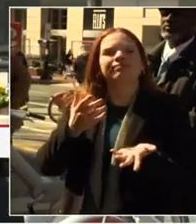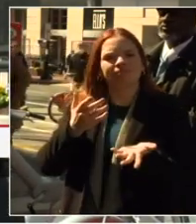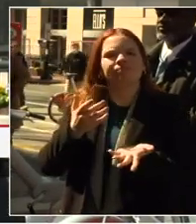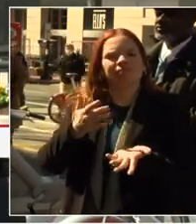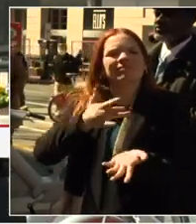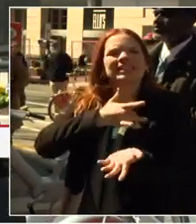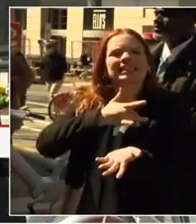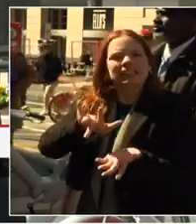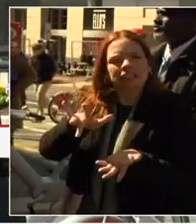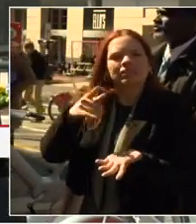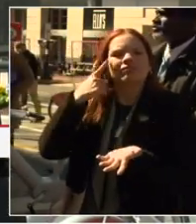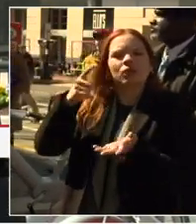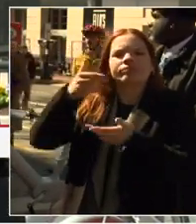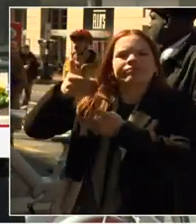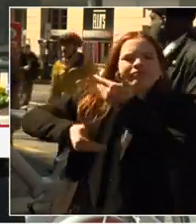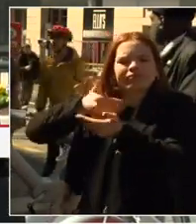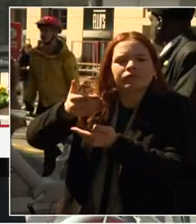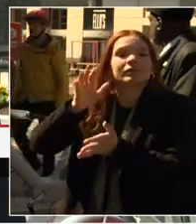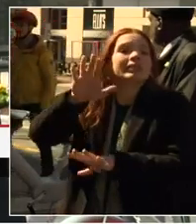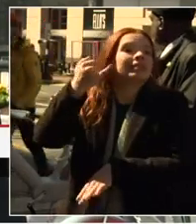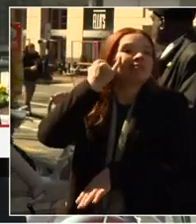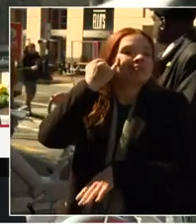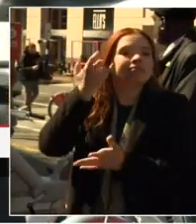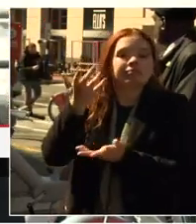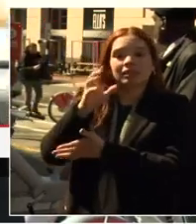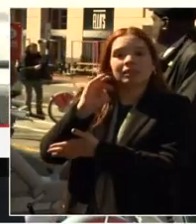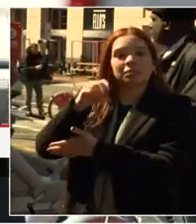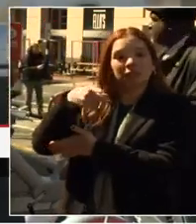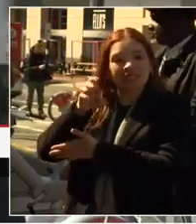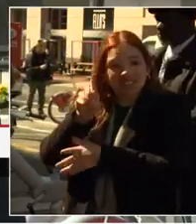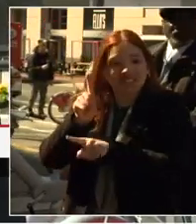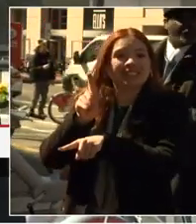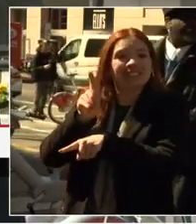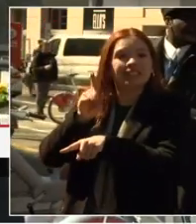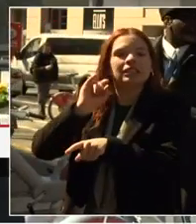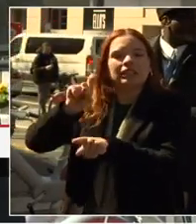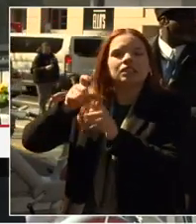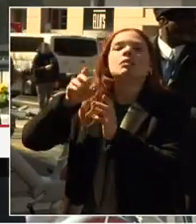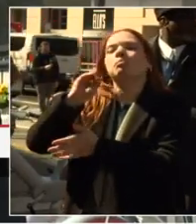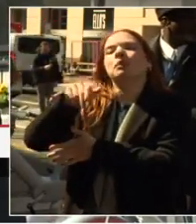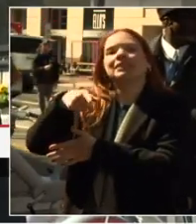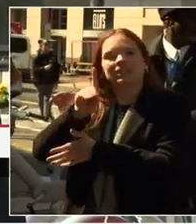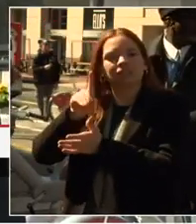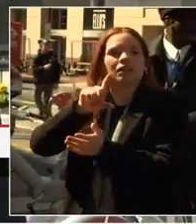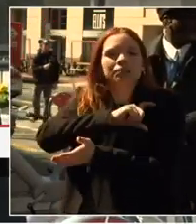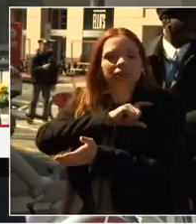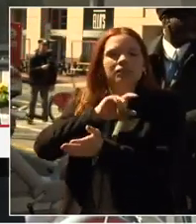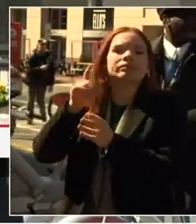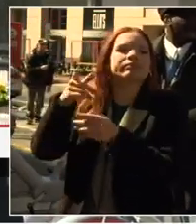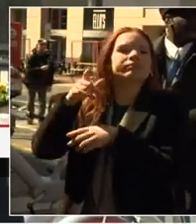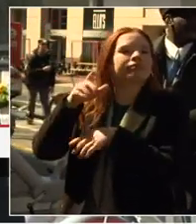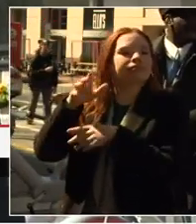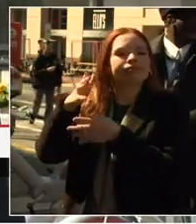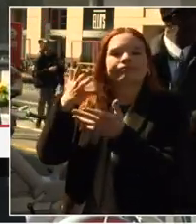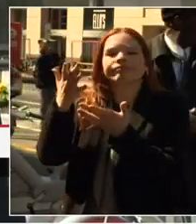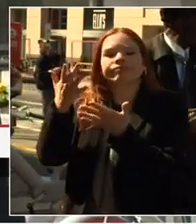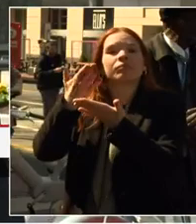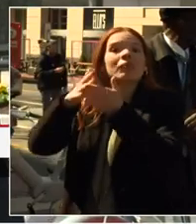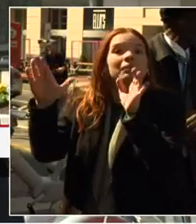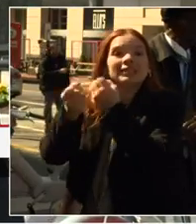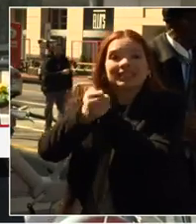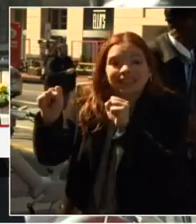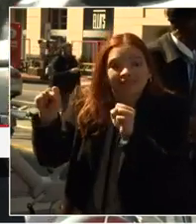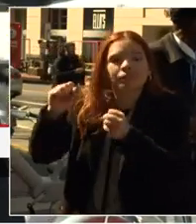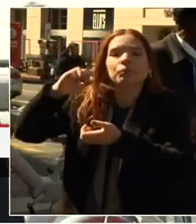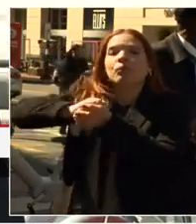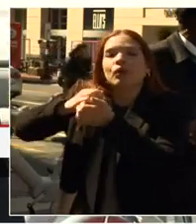for if it were an MPD camera, is a review and consultation with our public safety partners,